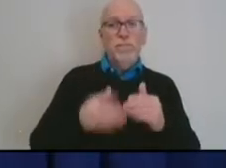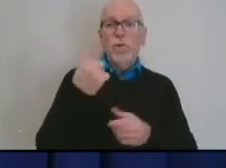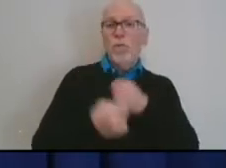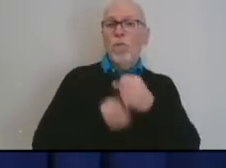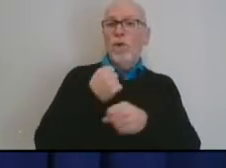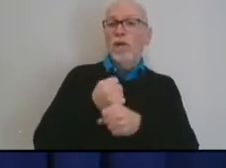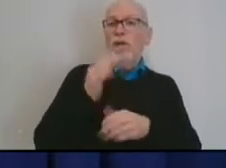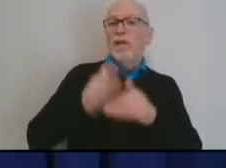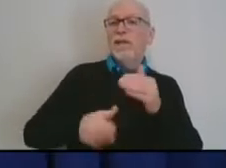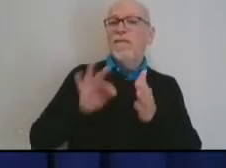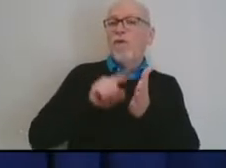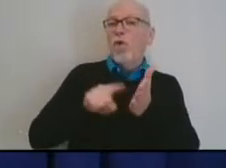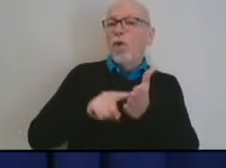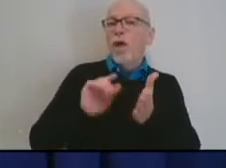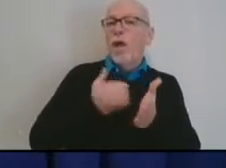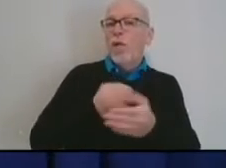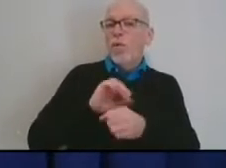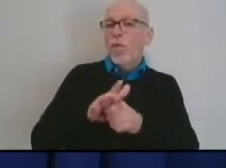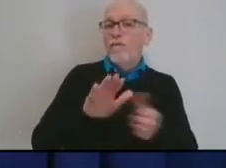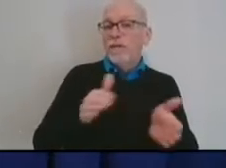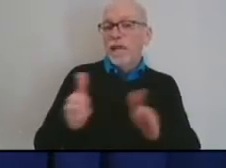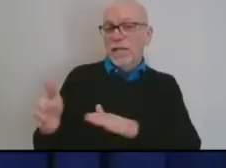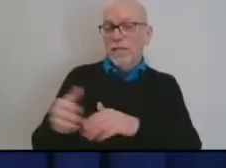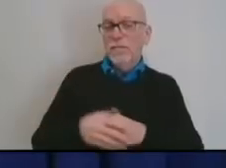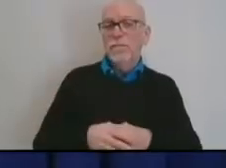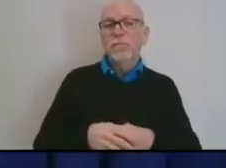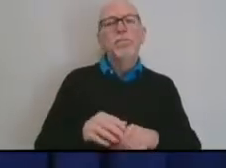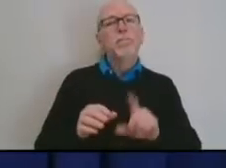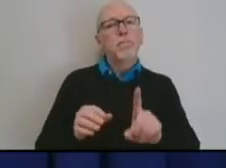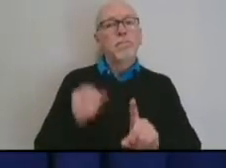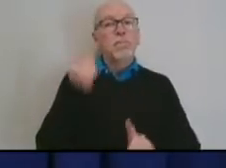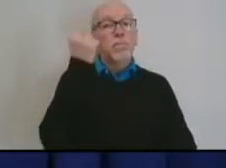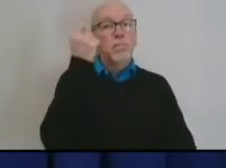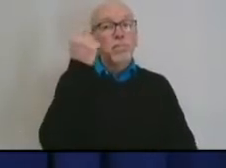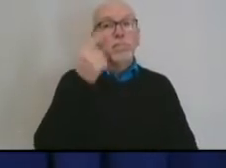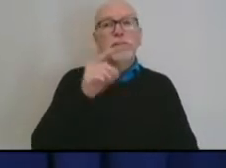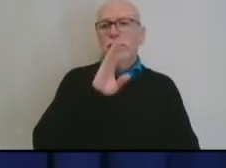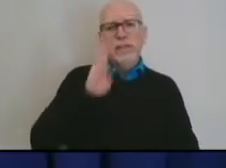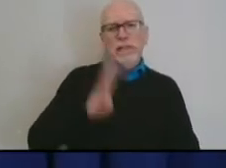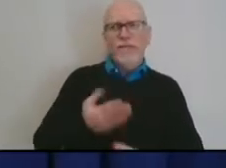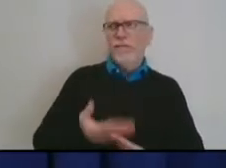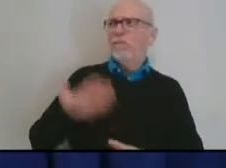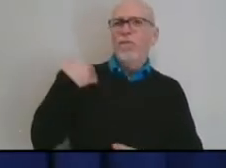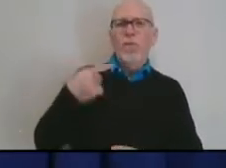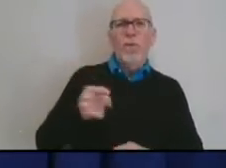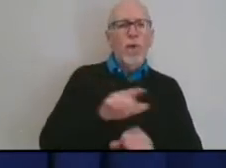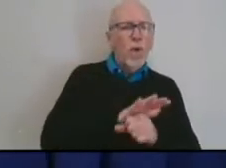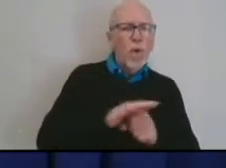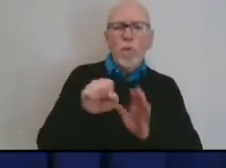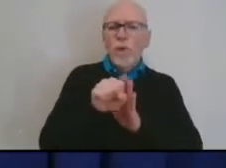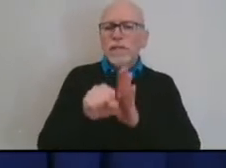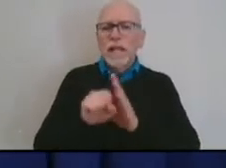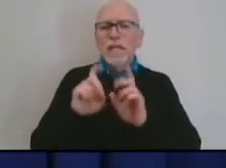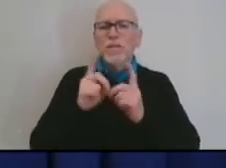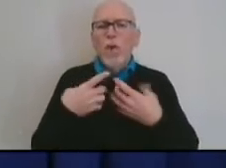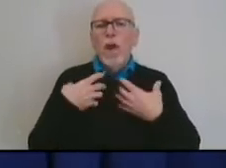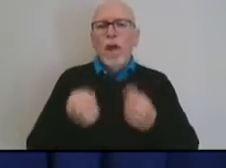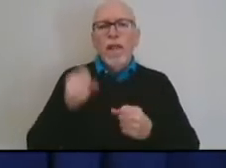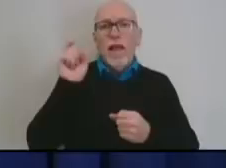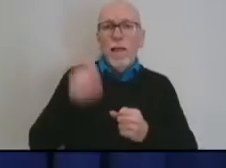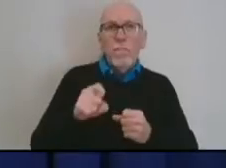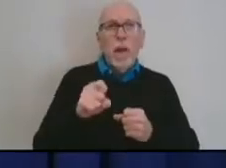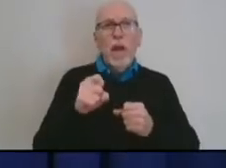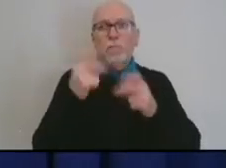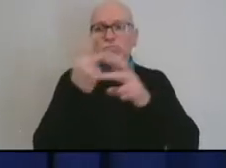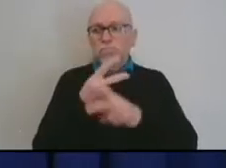audit of our COVID-19 deaths. Please understand that never before have local and state departments of health had to present data